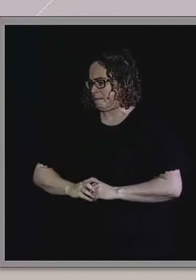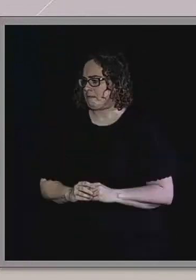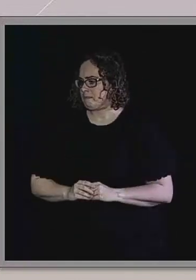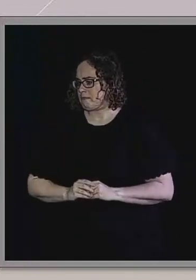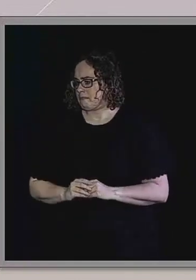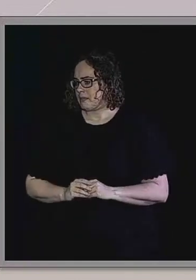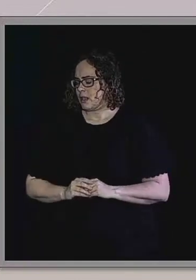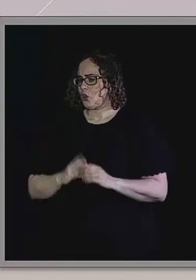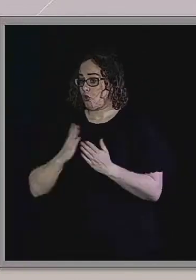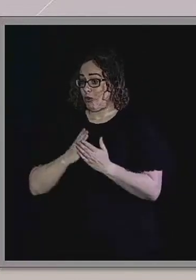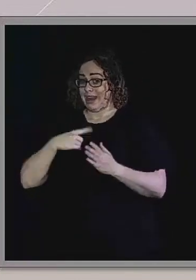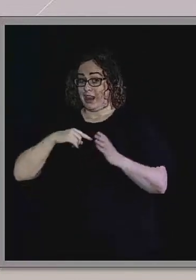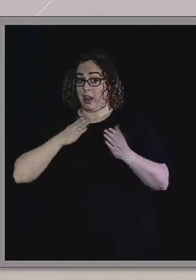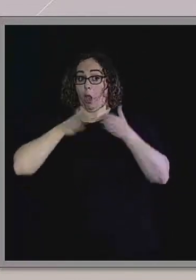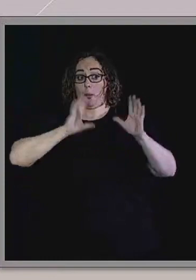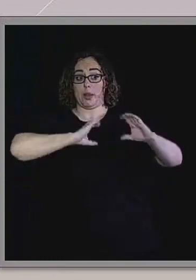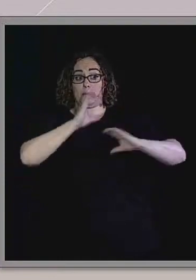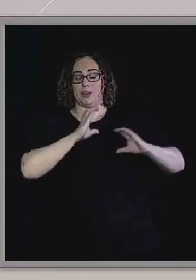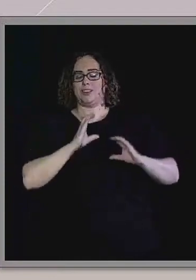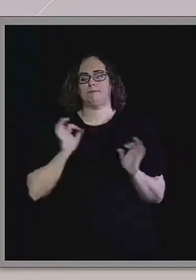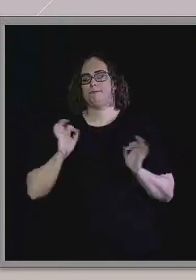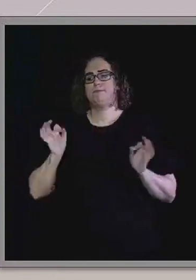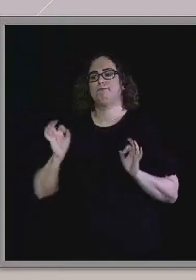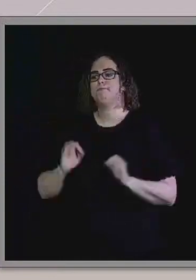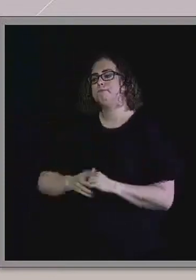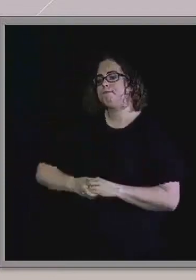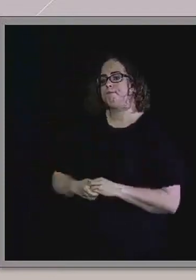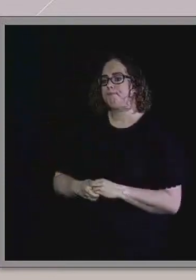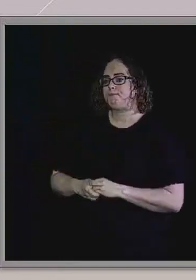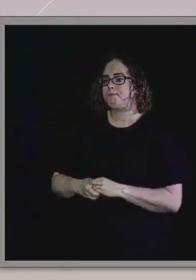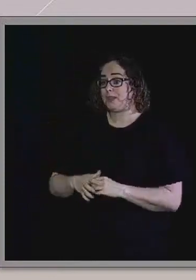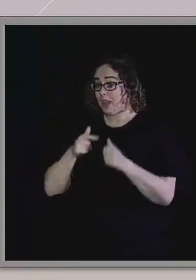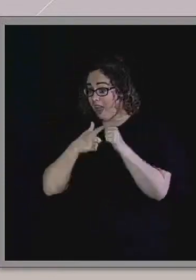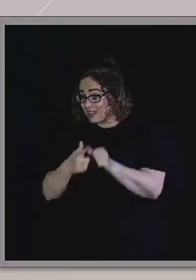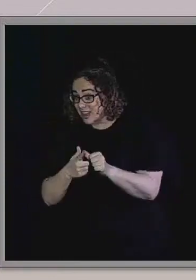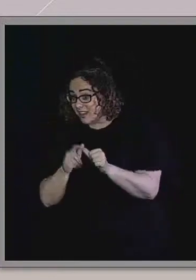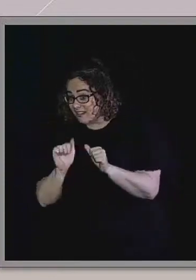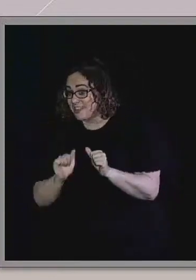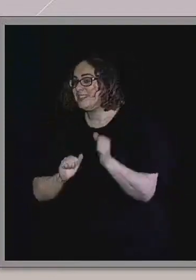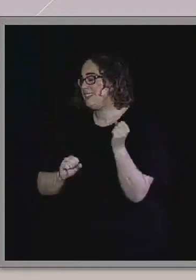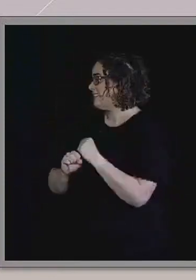since. Yeah, next question. You want me to answer? Yeah, sure. The answer is,